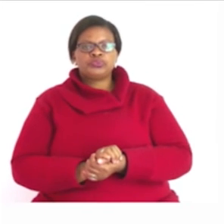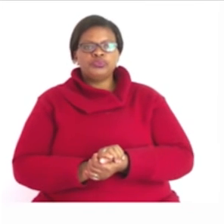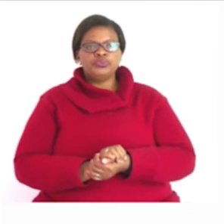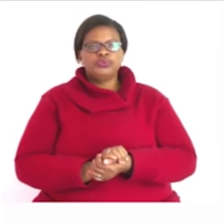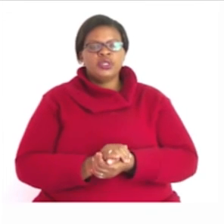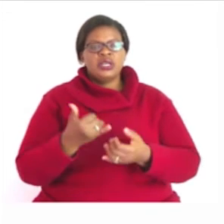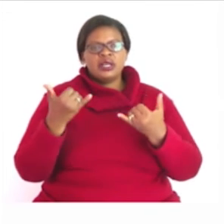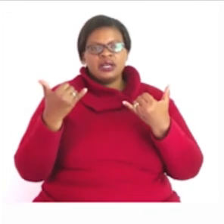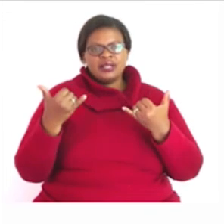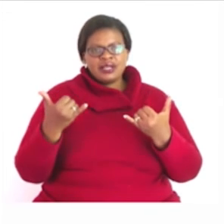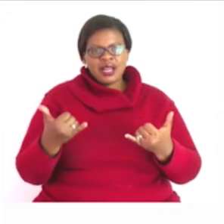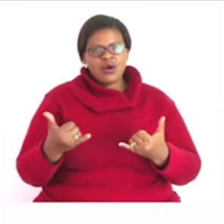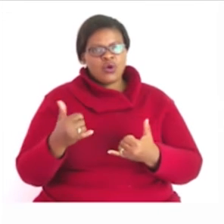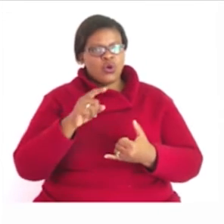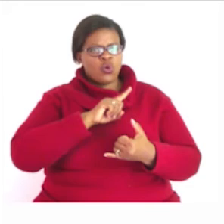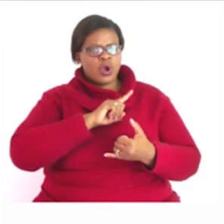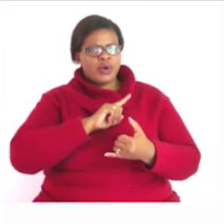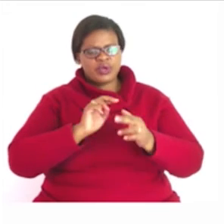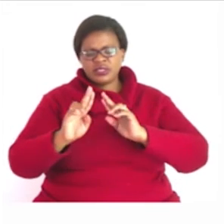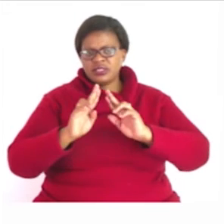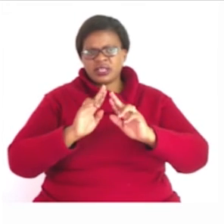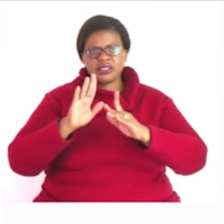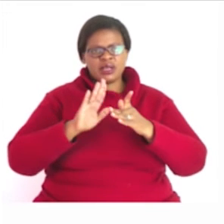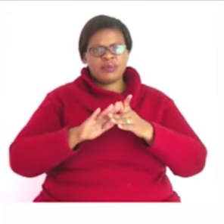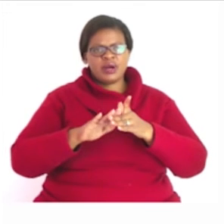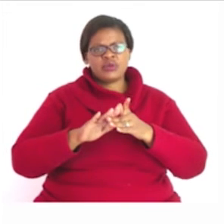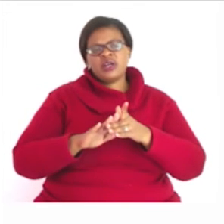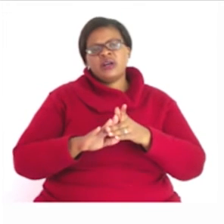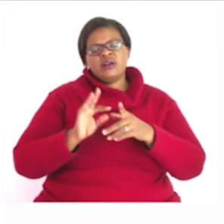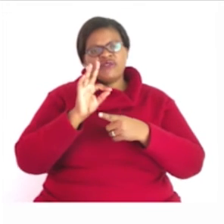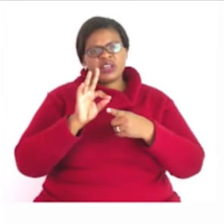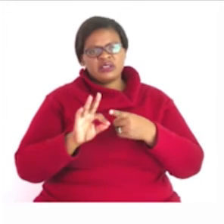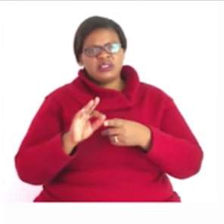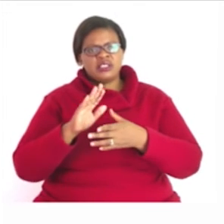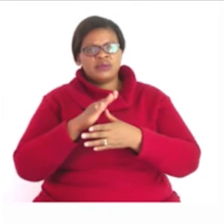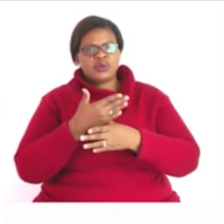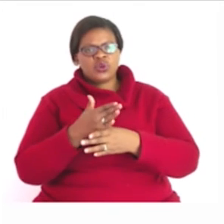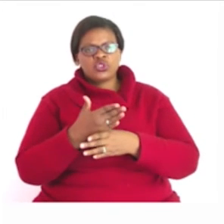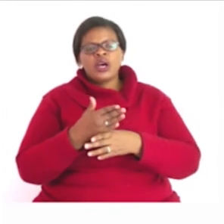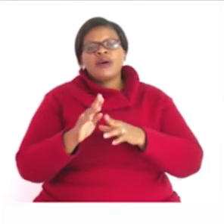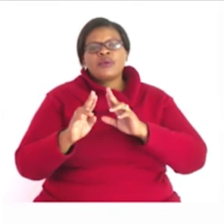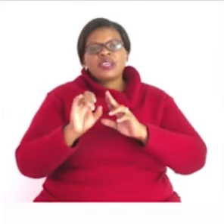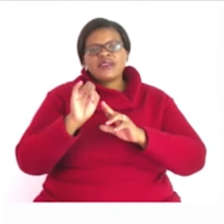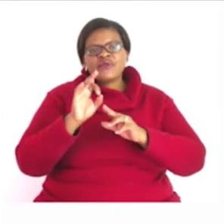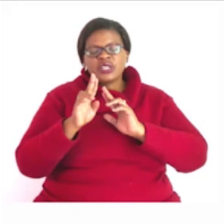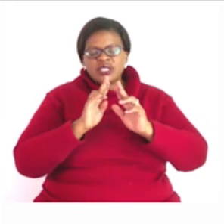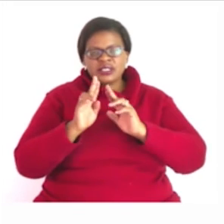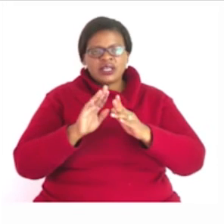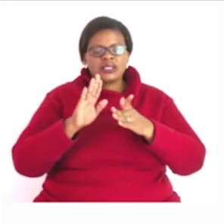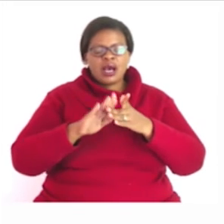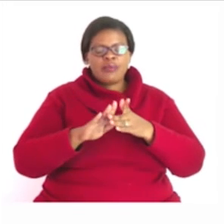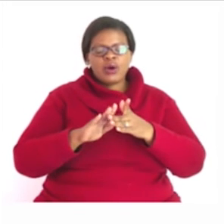Now, the reason why we are talking about factors is because this whole topic of prime numbers and composite